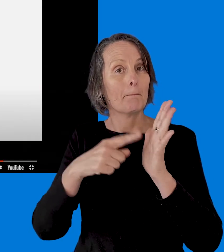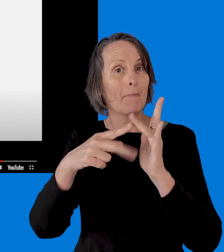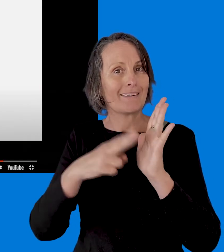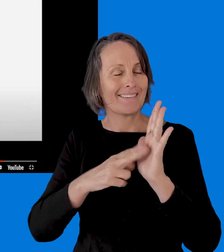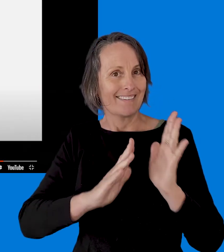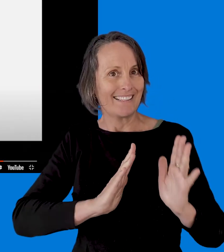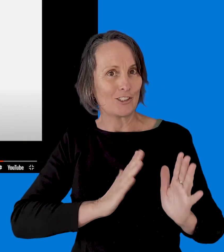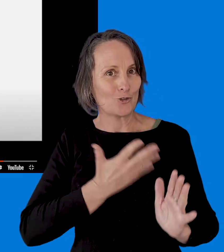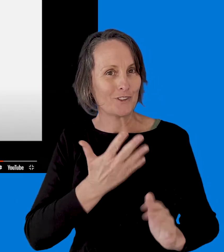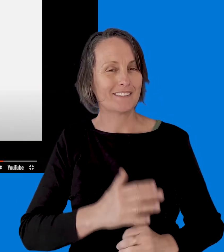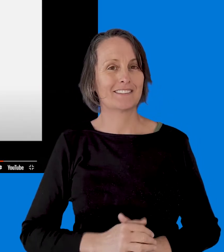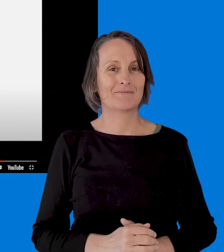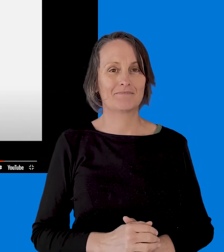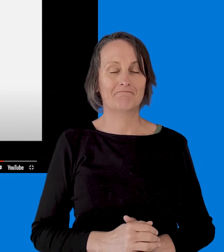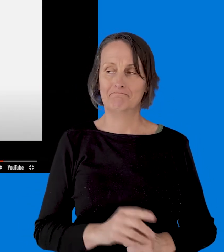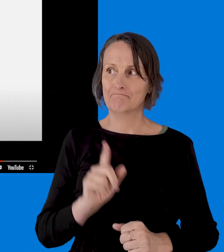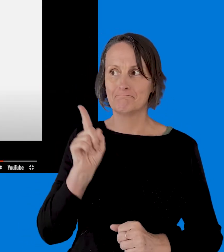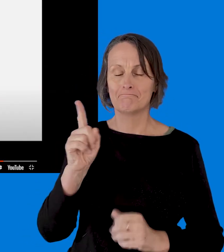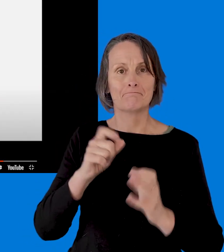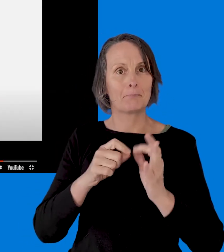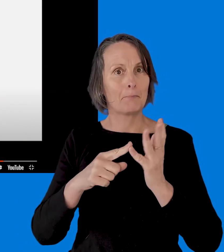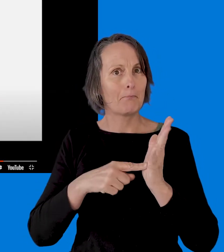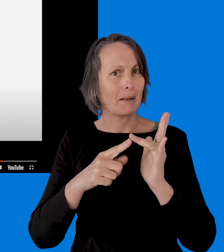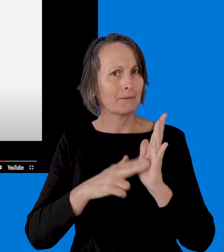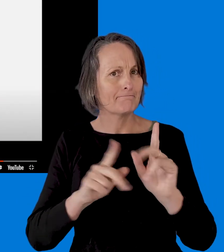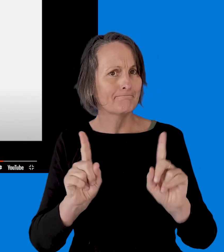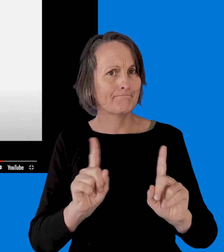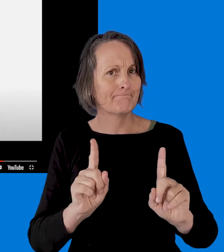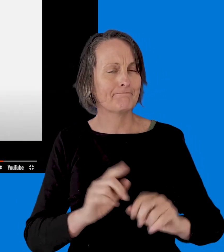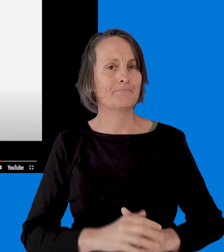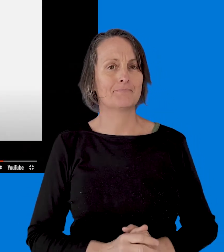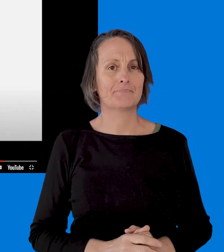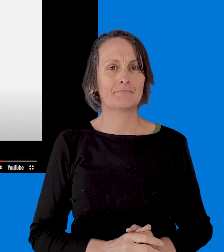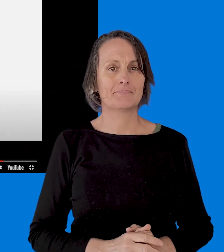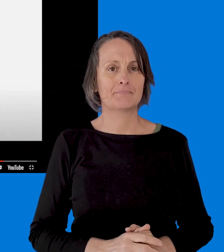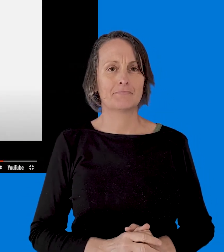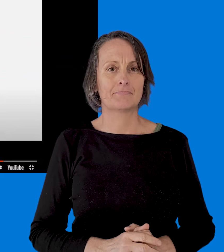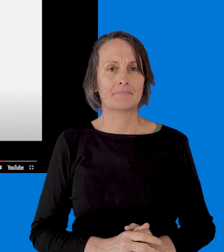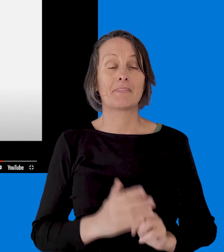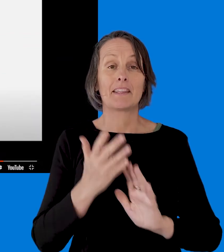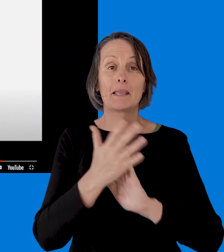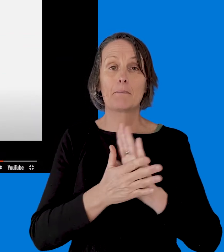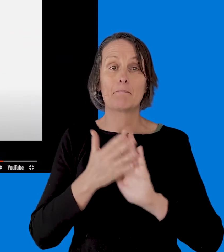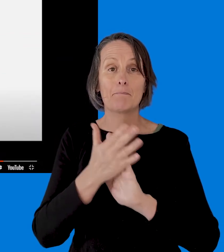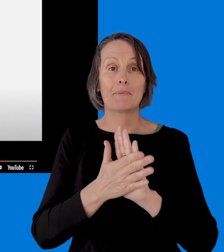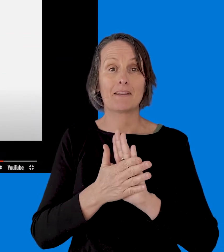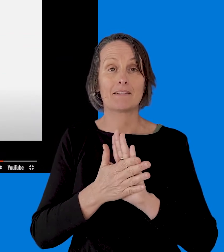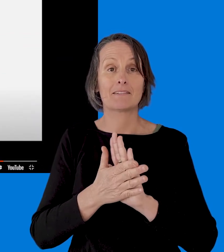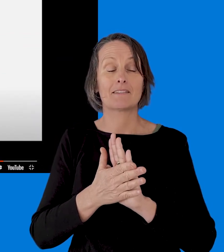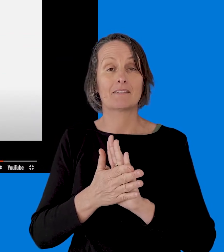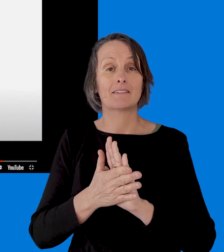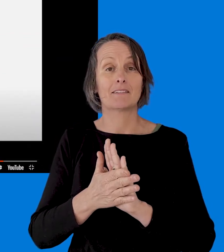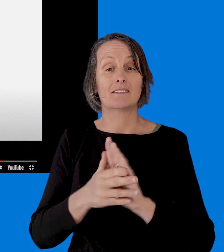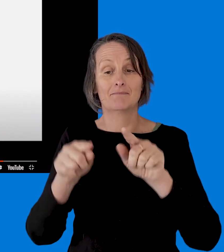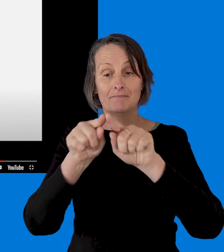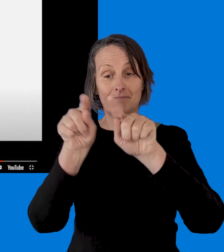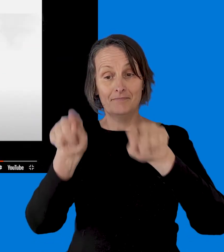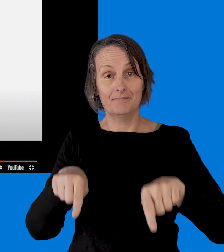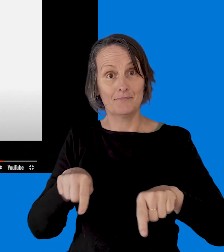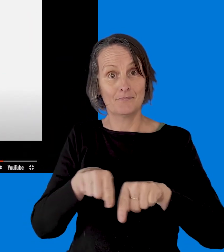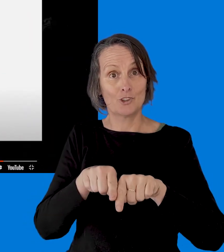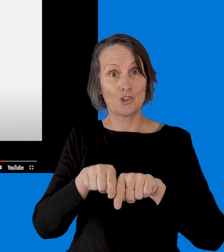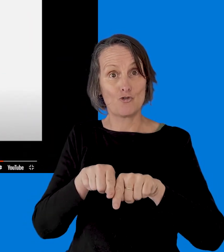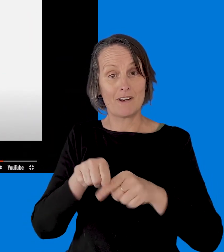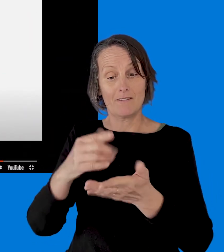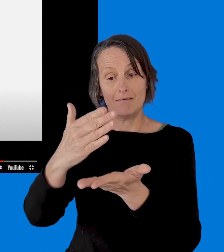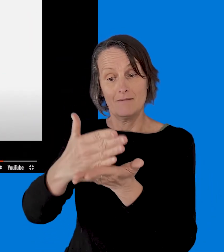button here too, which is very interesting. What this does is it inverts this side for the person